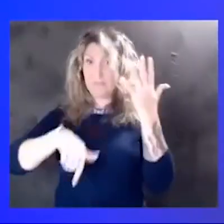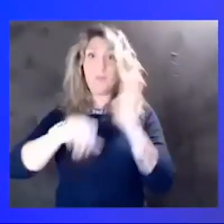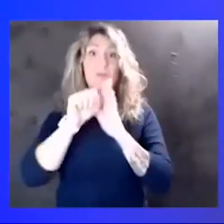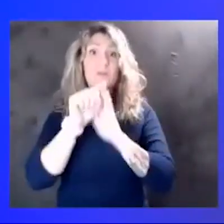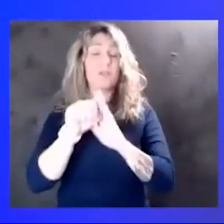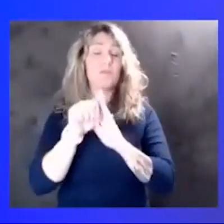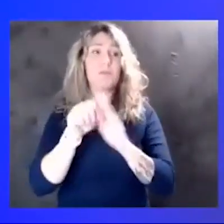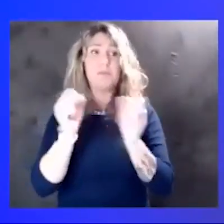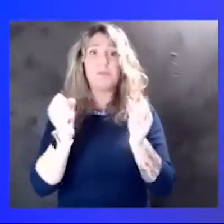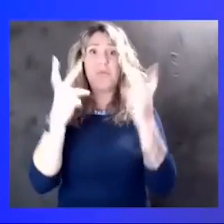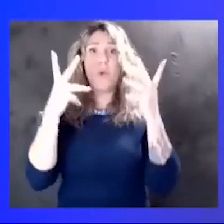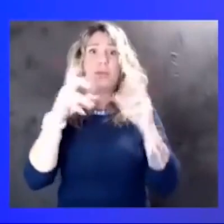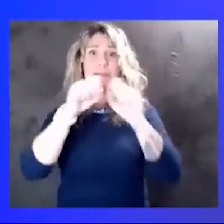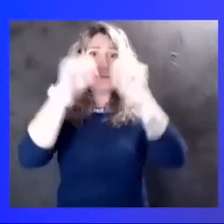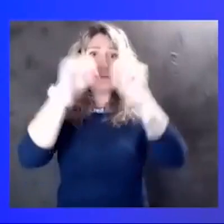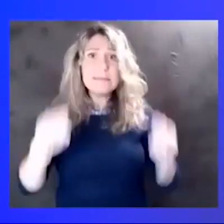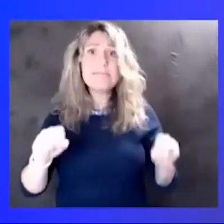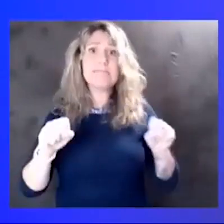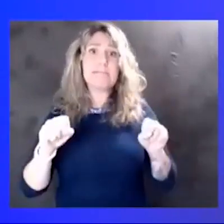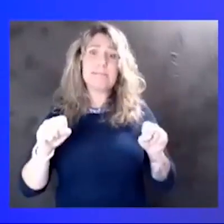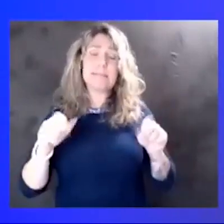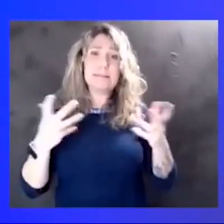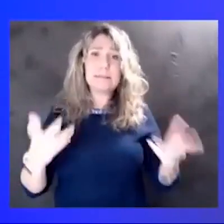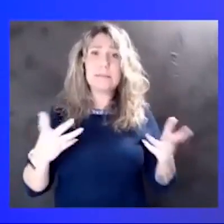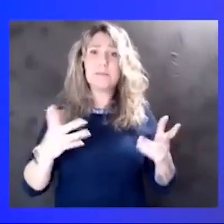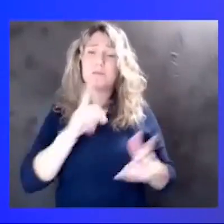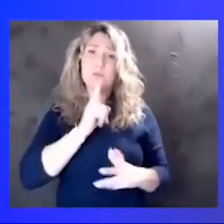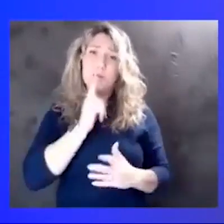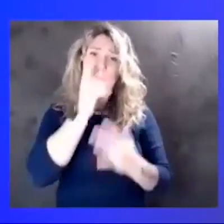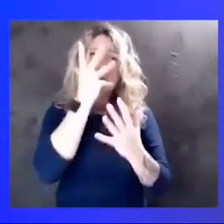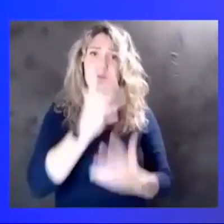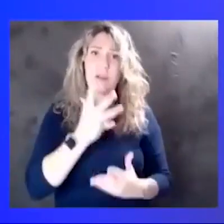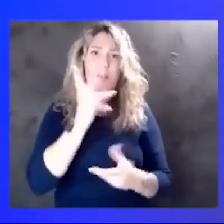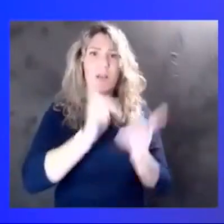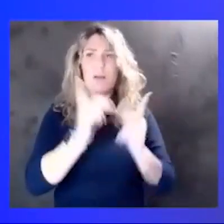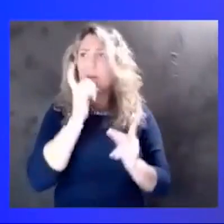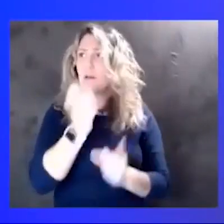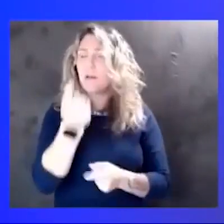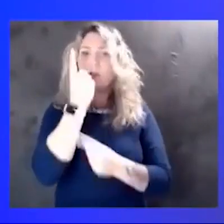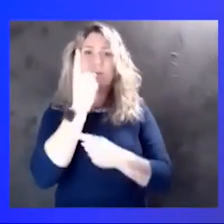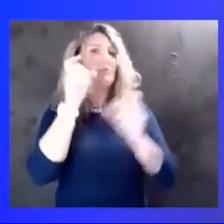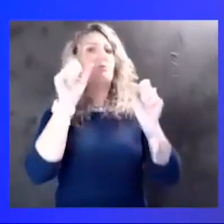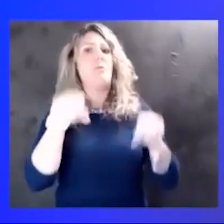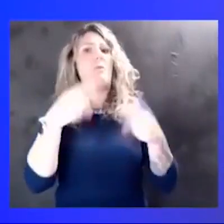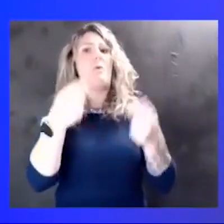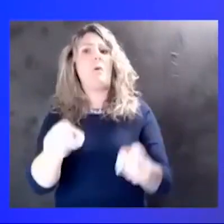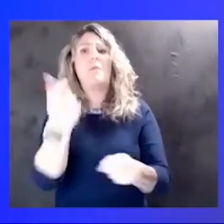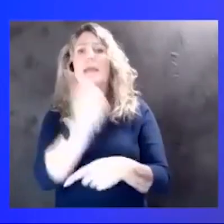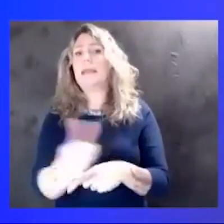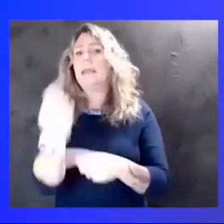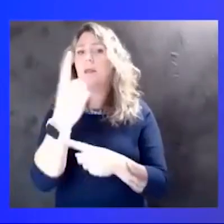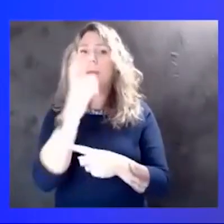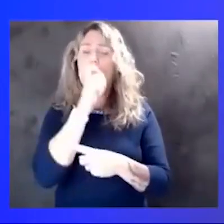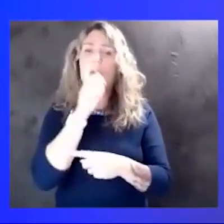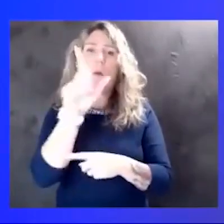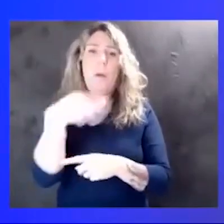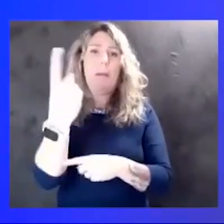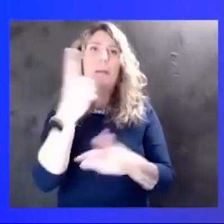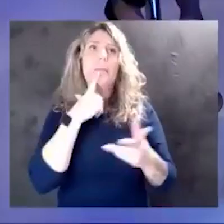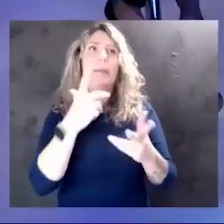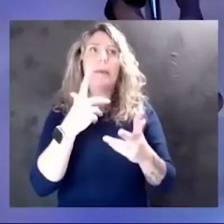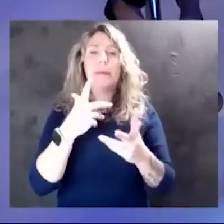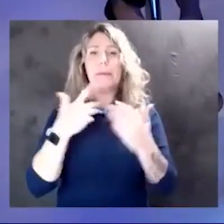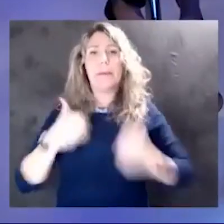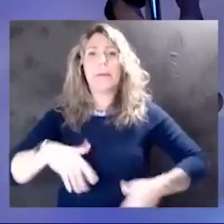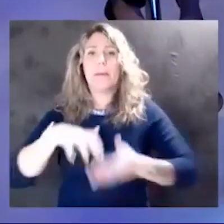multi-system, and so it's really sad when people don't understand that this could happen to any of us. It's not just those who are really immunocompromised. I have a question about